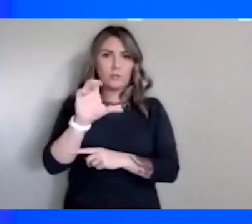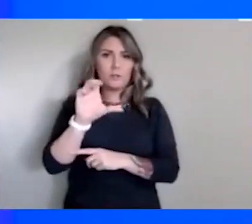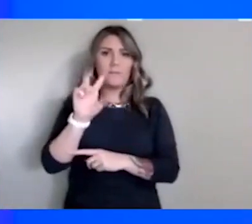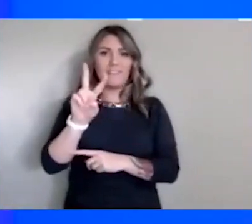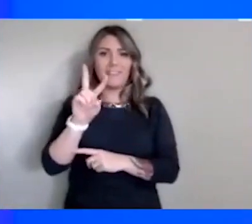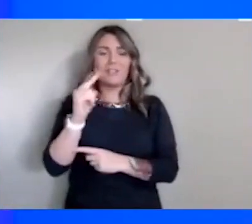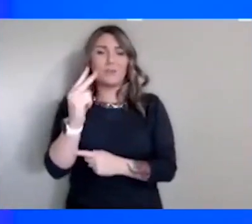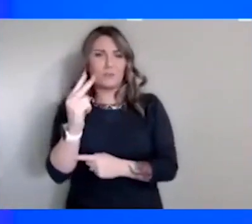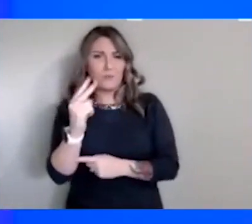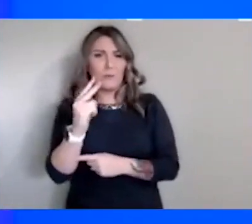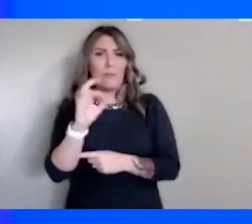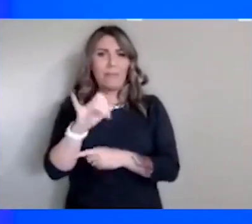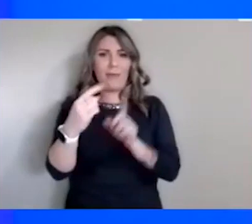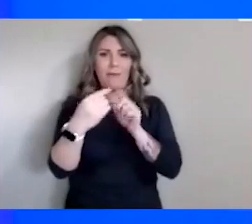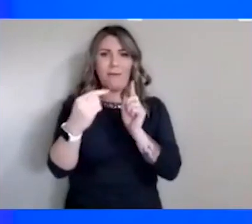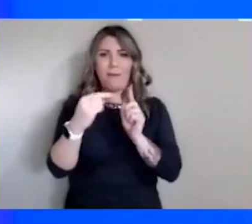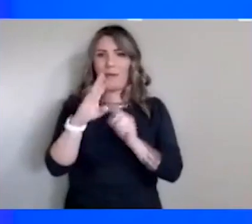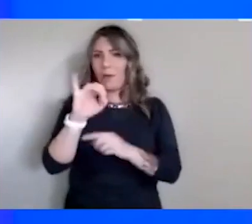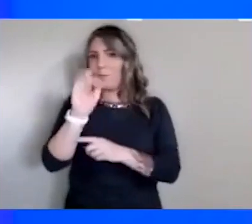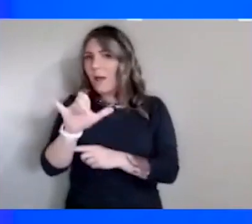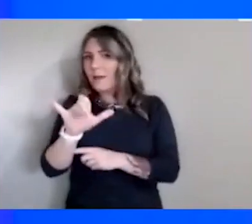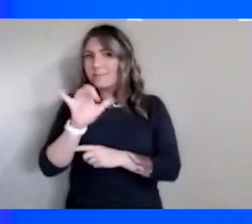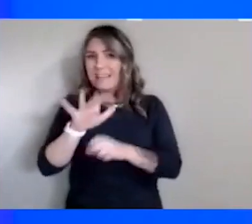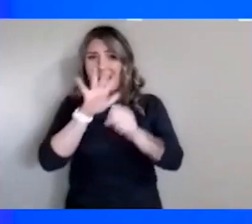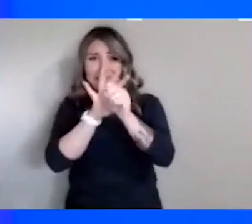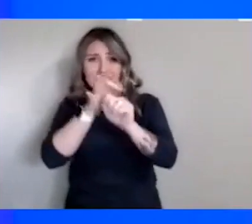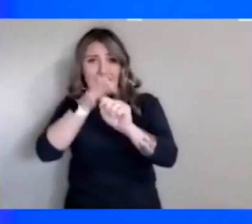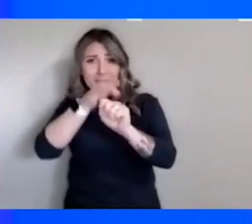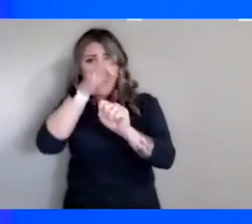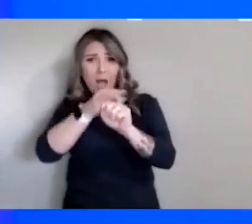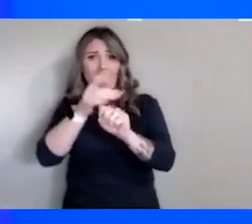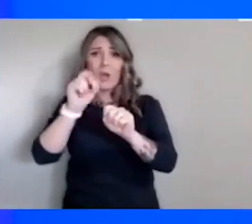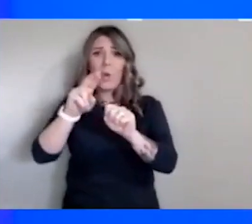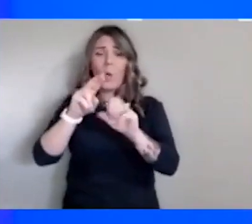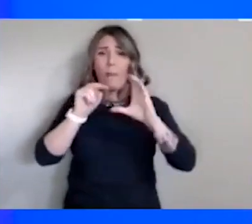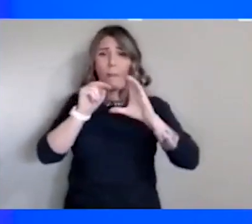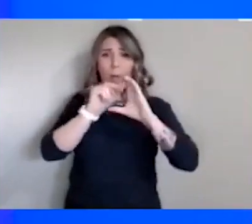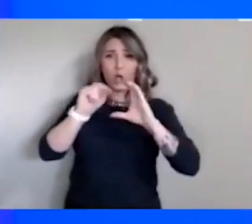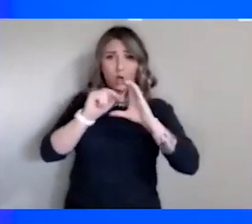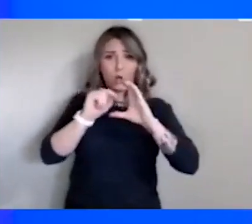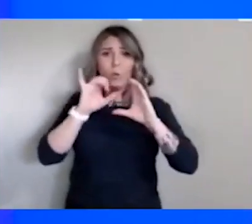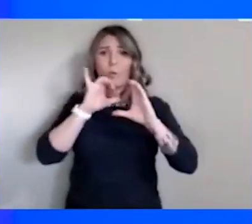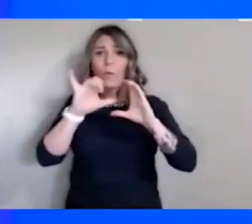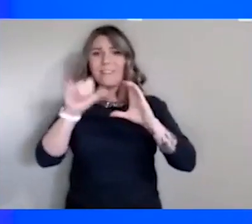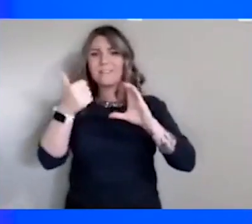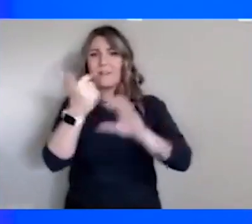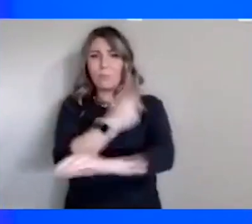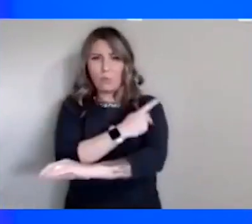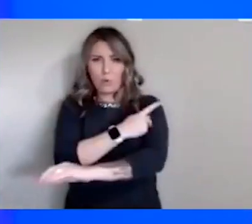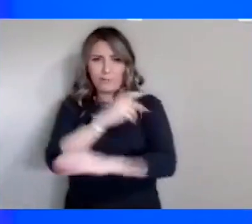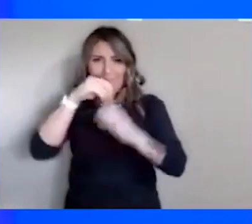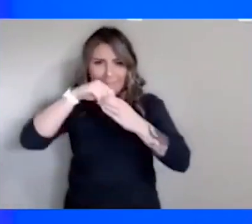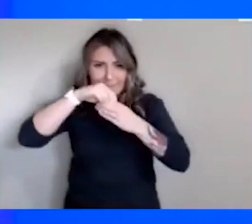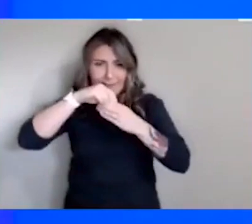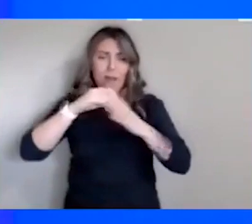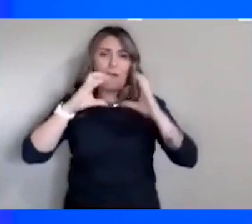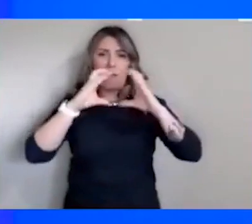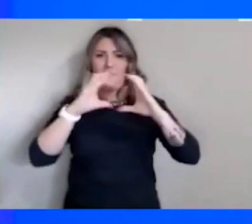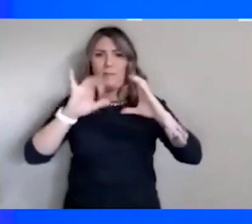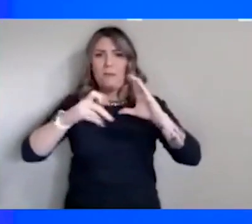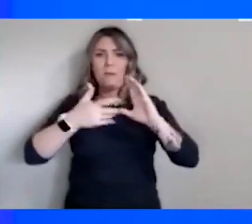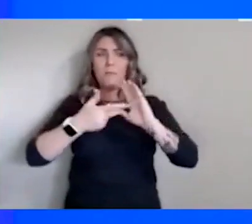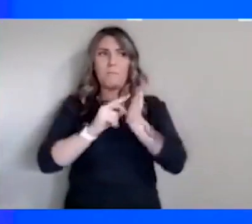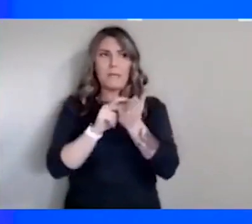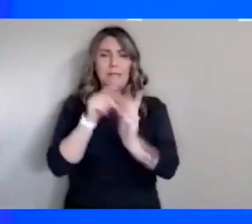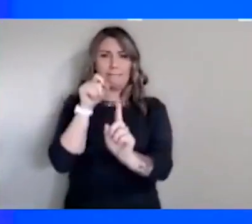that to spike or is that to nucleocapsid? And the nucleocapsid is just another protein. That would signal that you've had exposure to